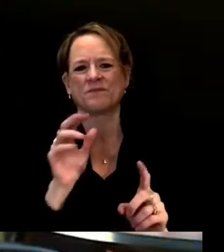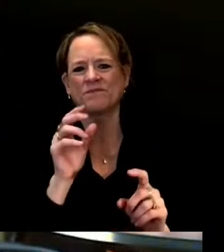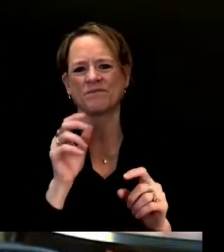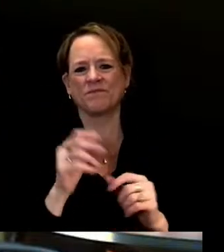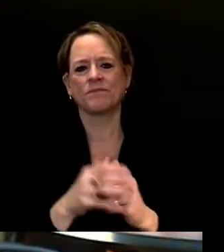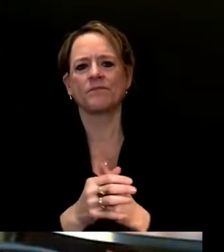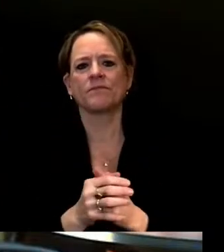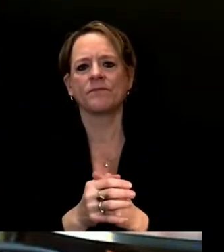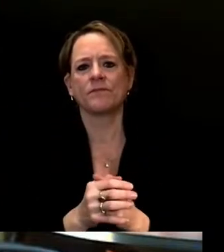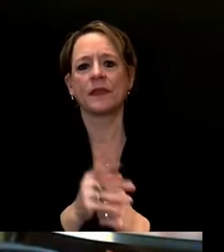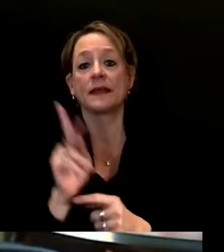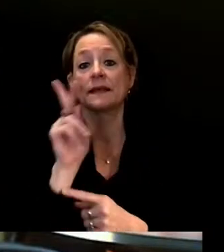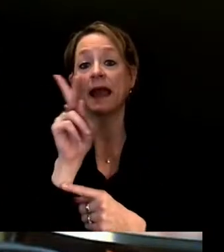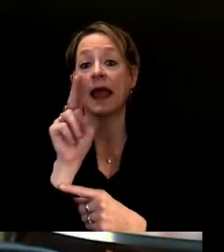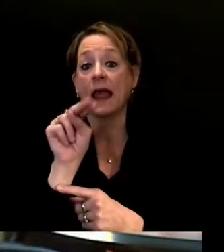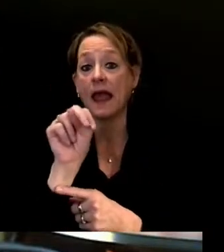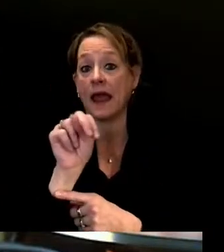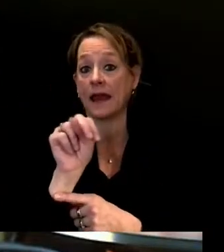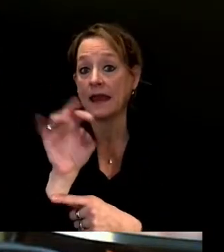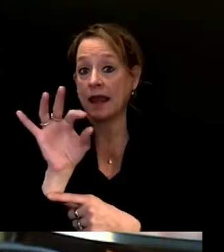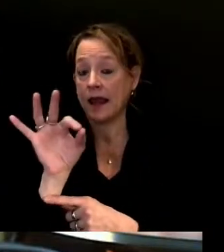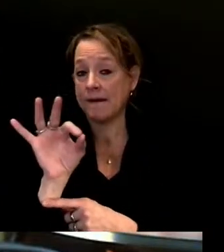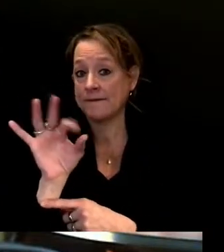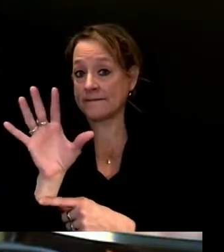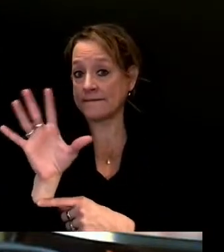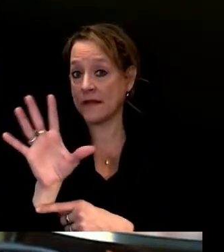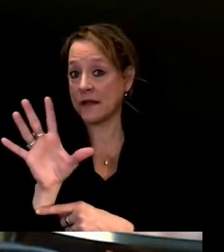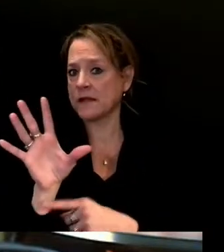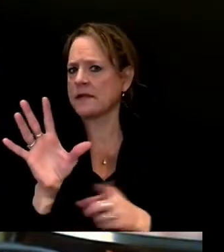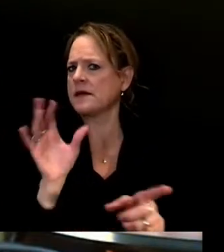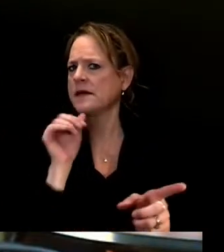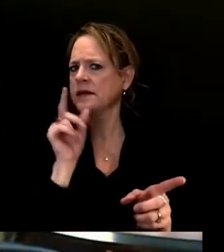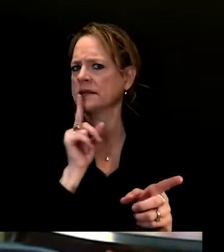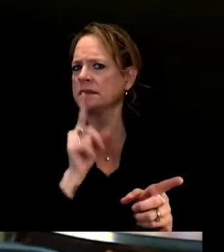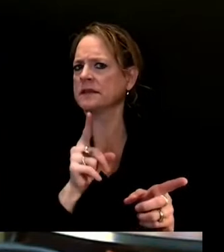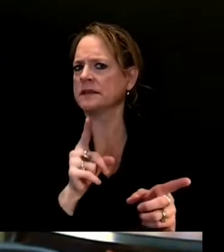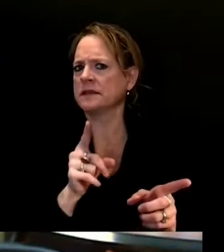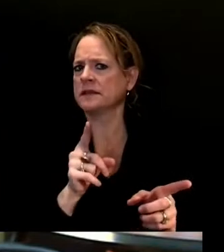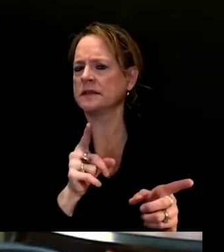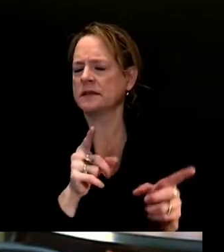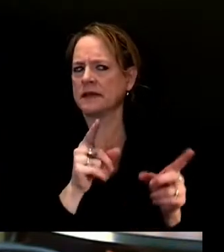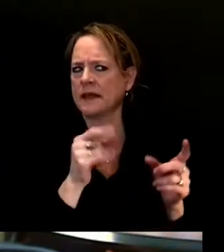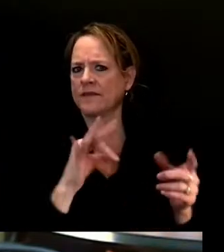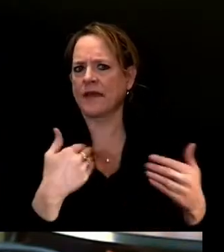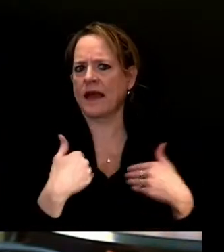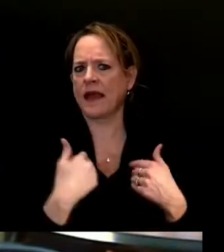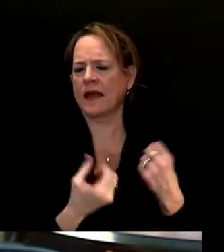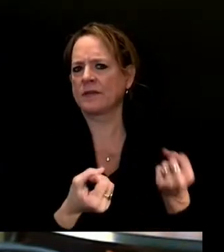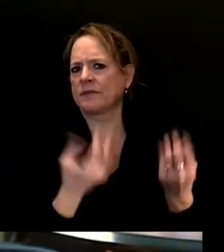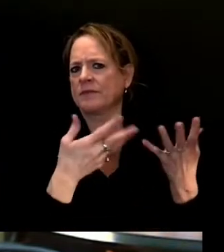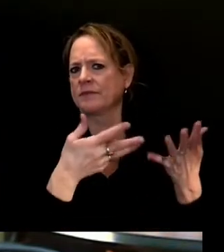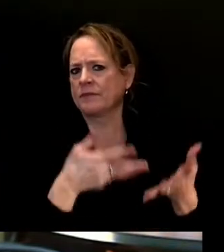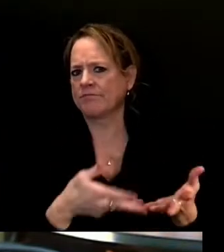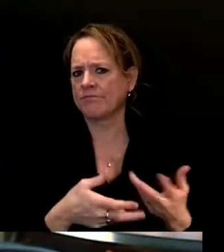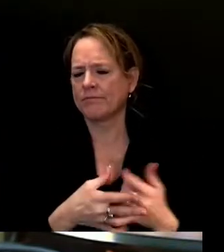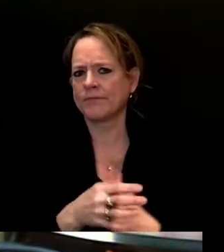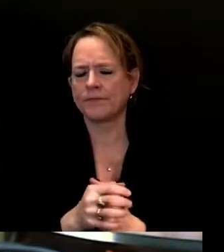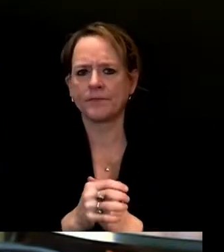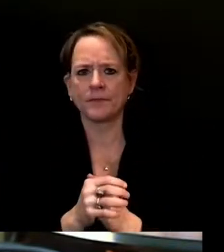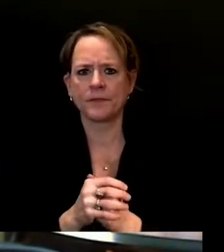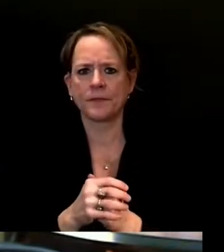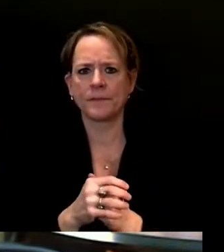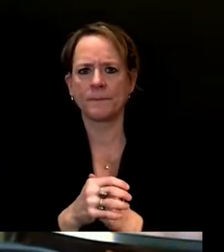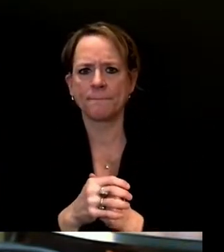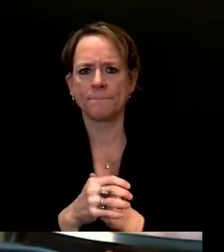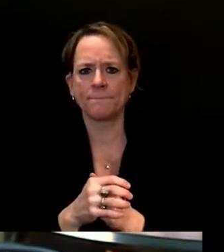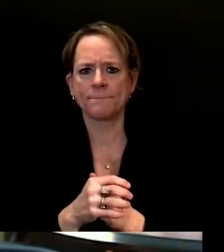But I think the premise of your question is right, that certainly these are supplies that folks are working to access.